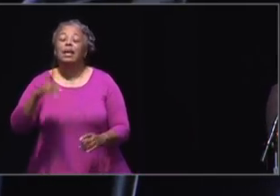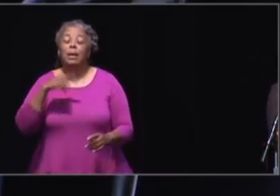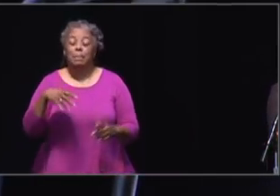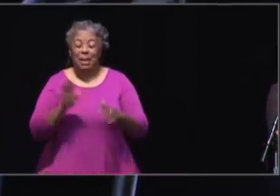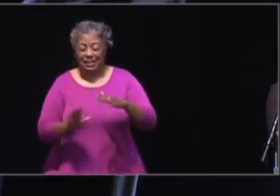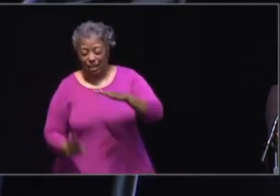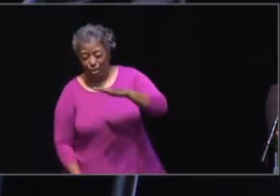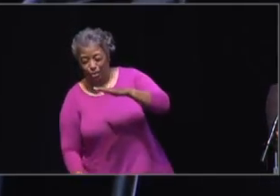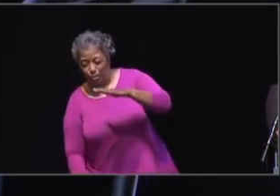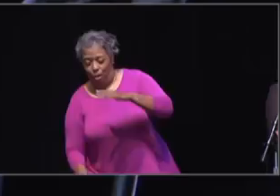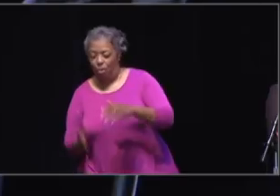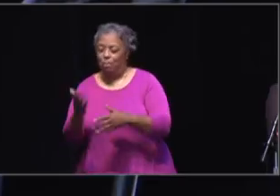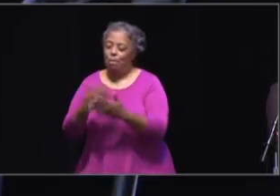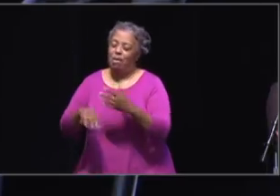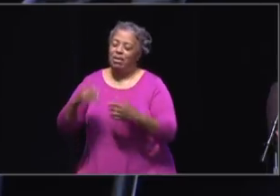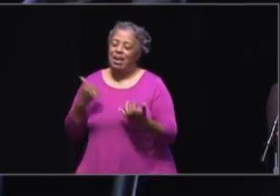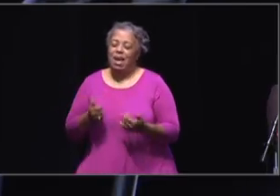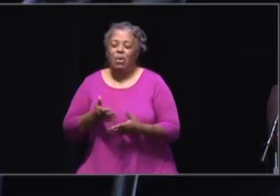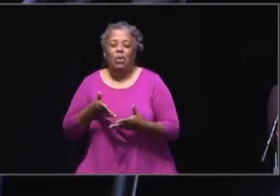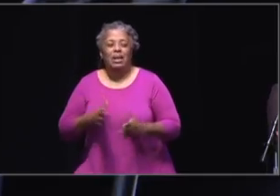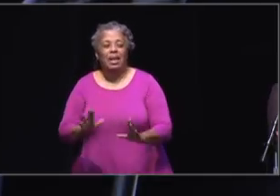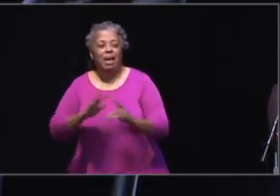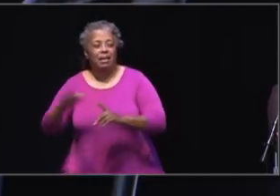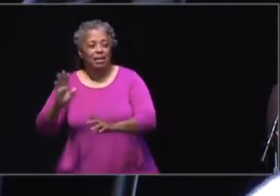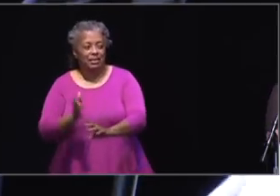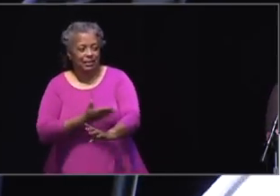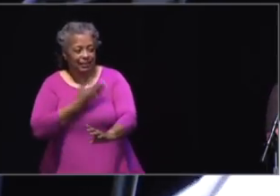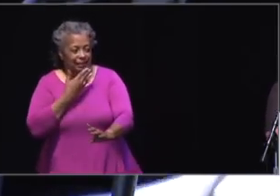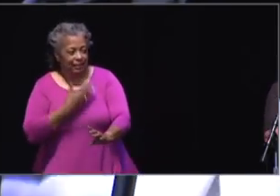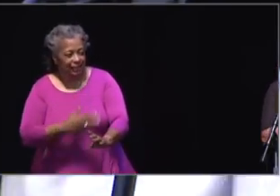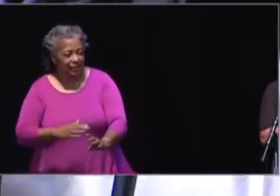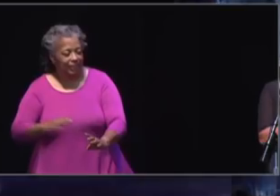sing. Now let us